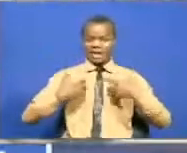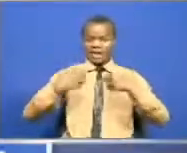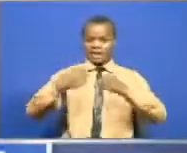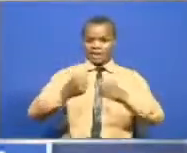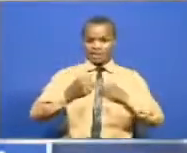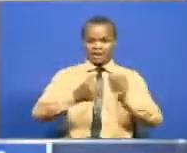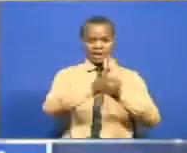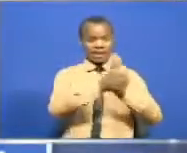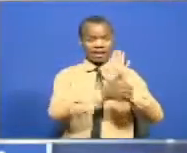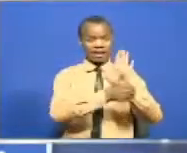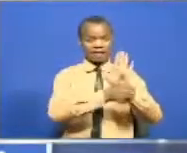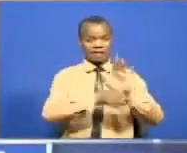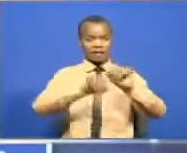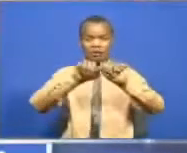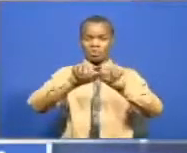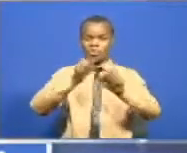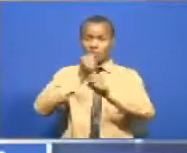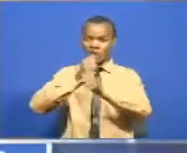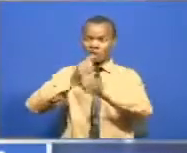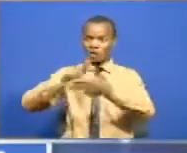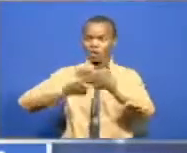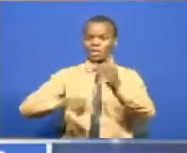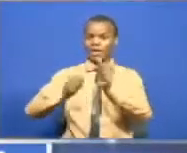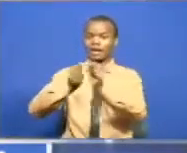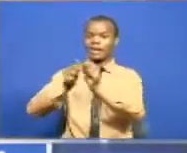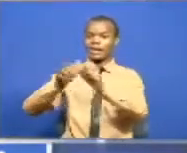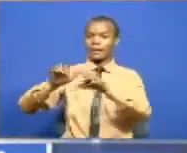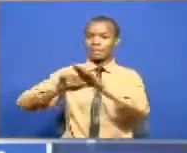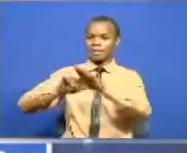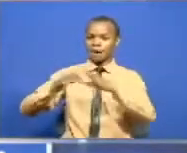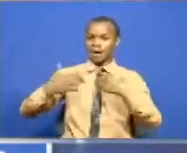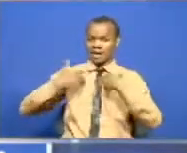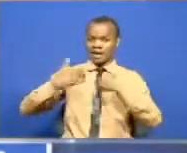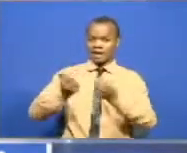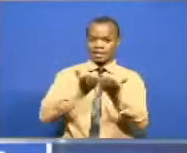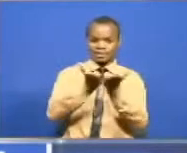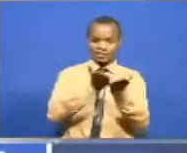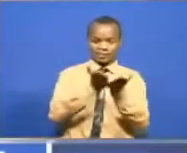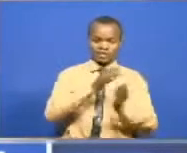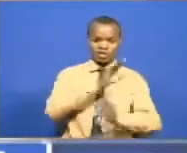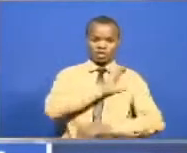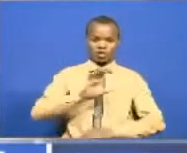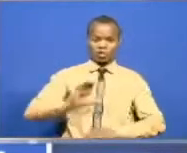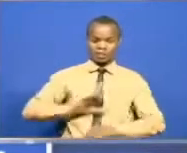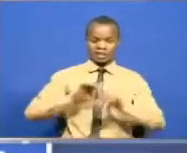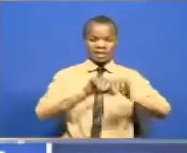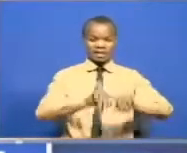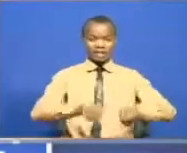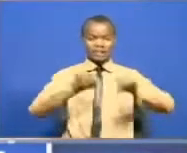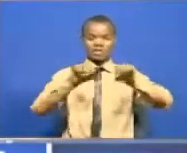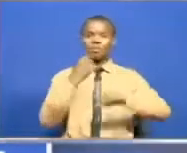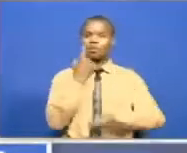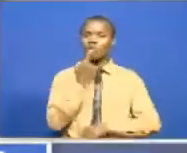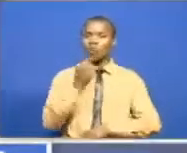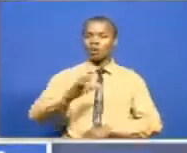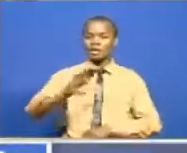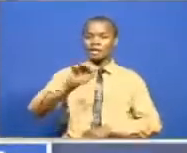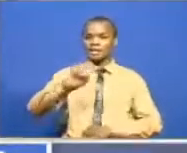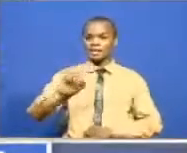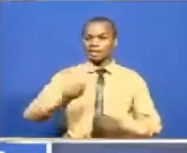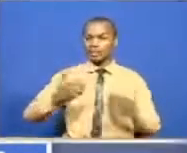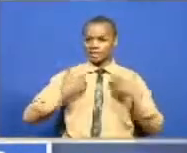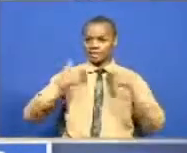to provide for the establishment of a 10-member National Health Service Commission, whose chairperson will be the Health Cabinet Secretary.